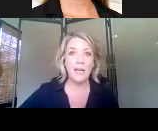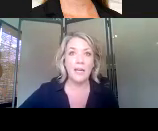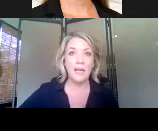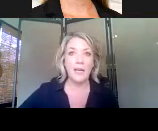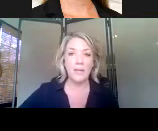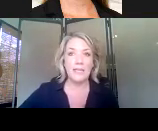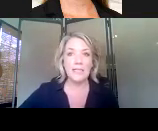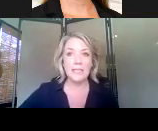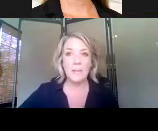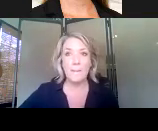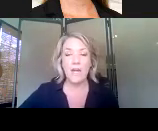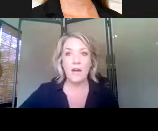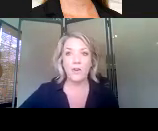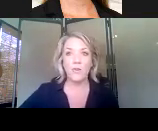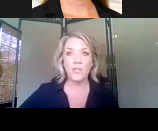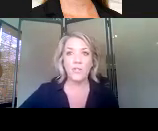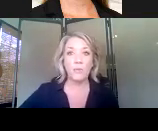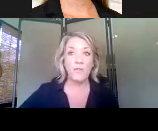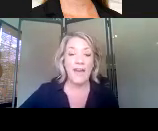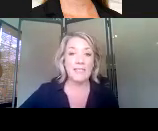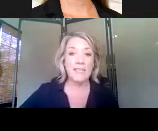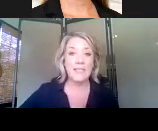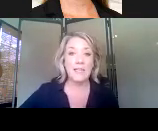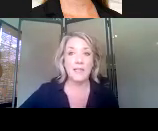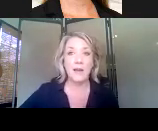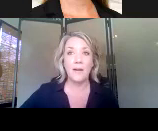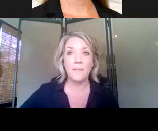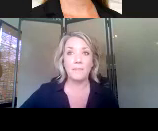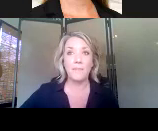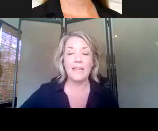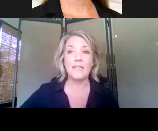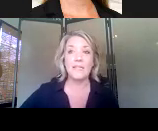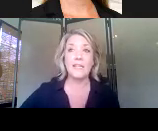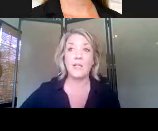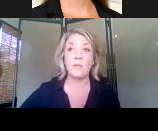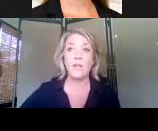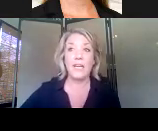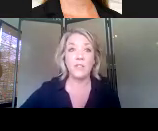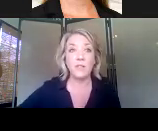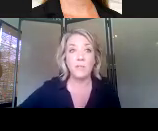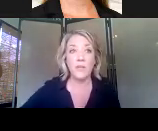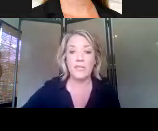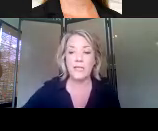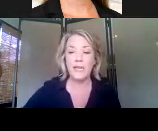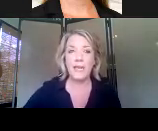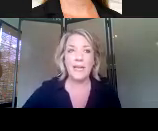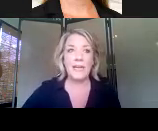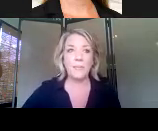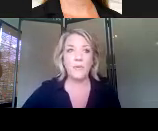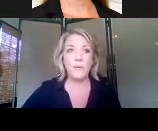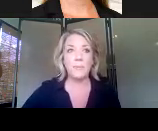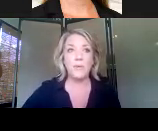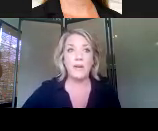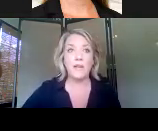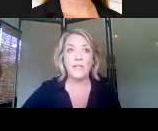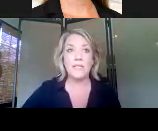speech-related abilities. Our goals are to improve access to needed communication supports, and enable